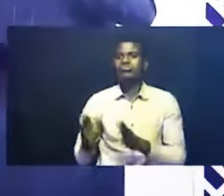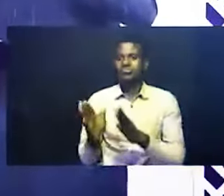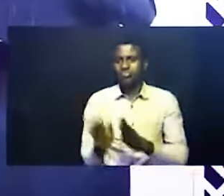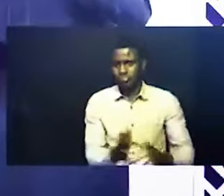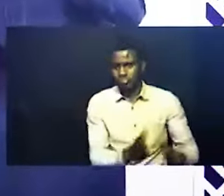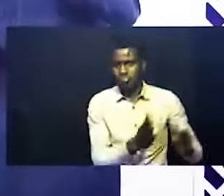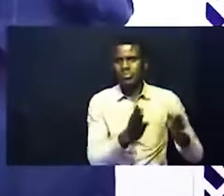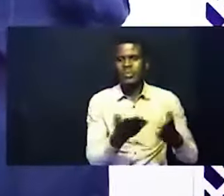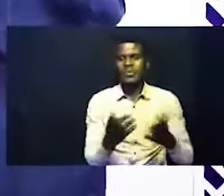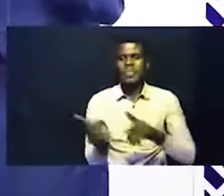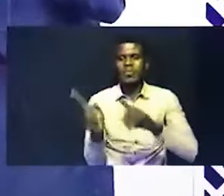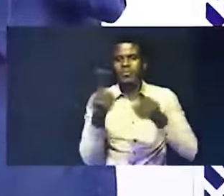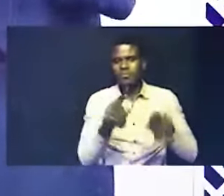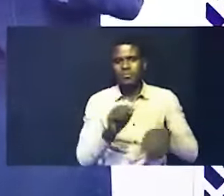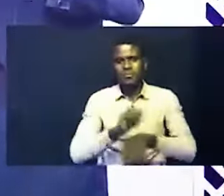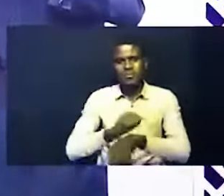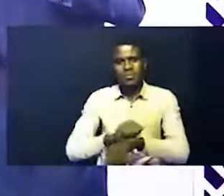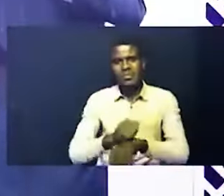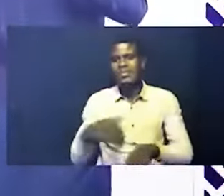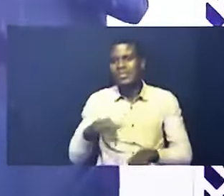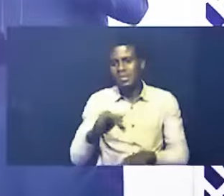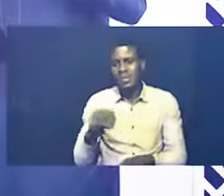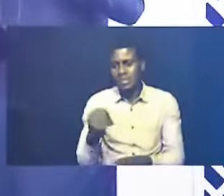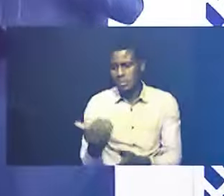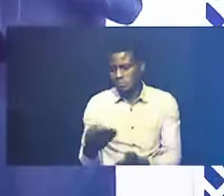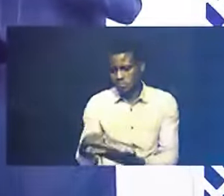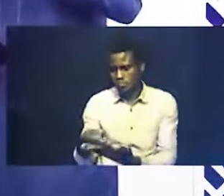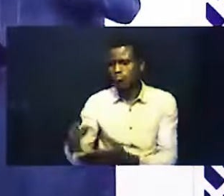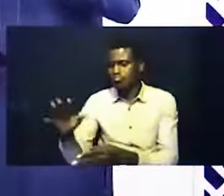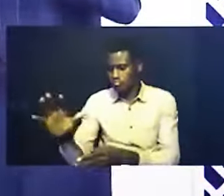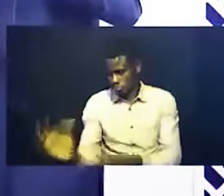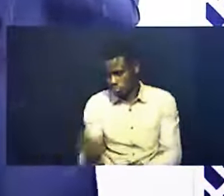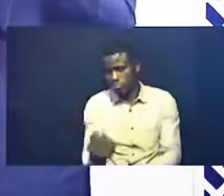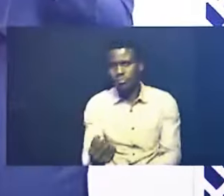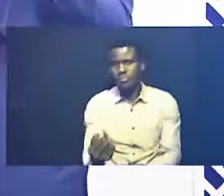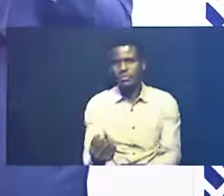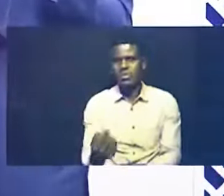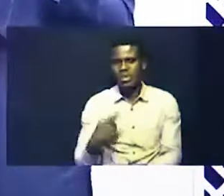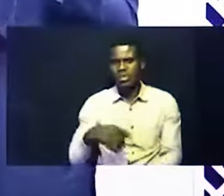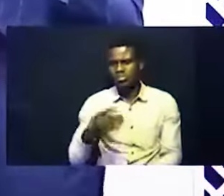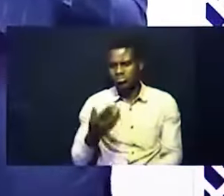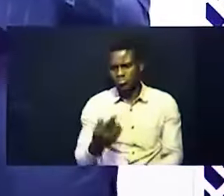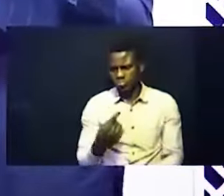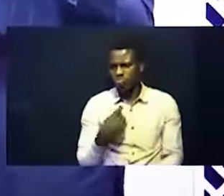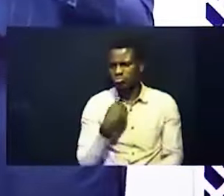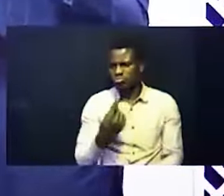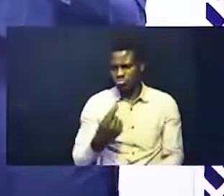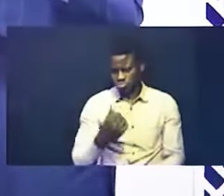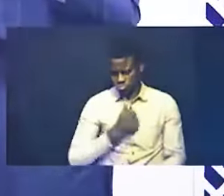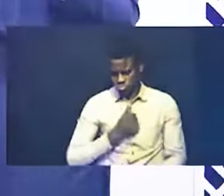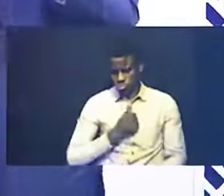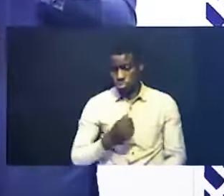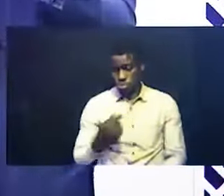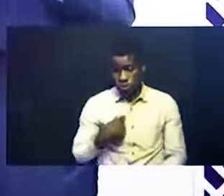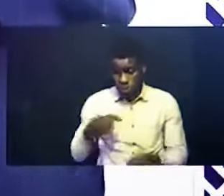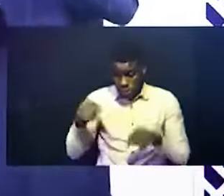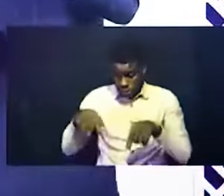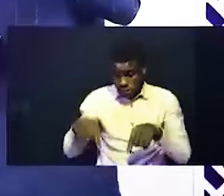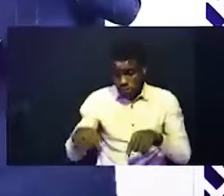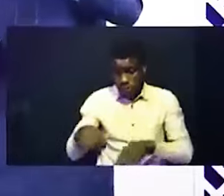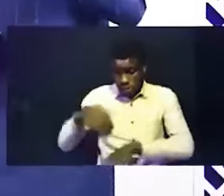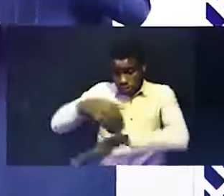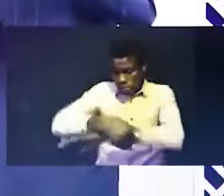work they've collected money and they tell themselves that this night we will